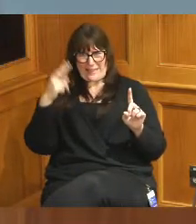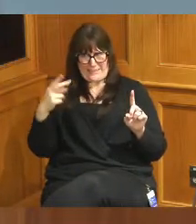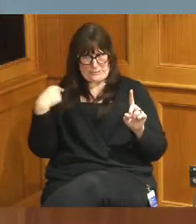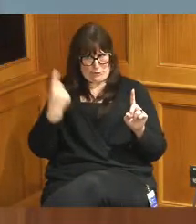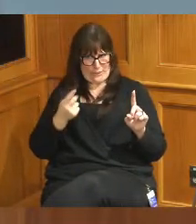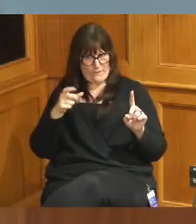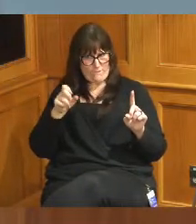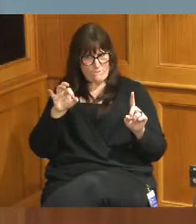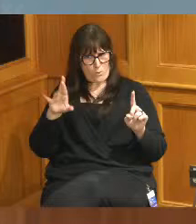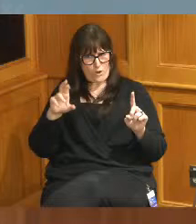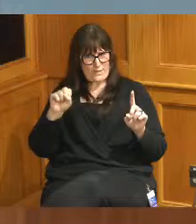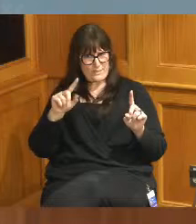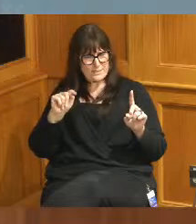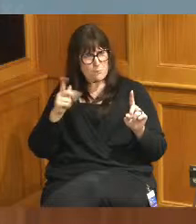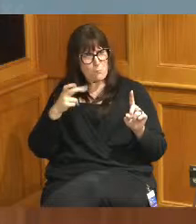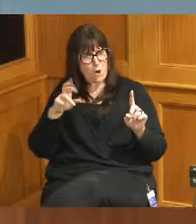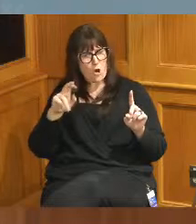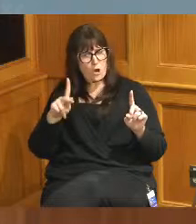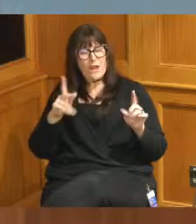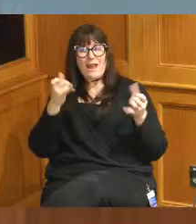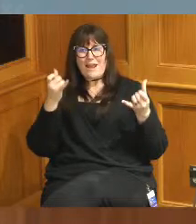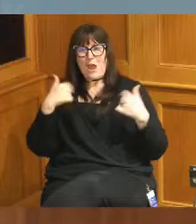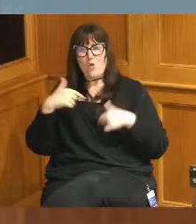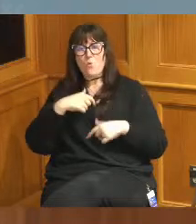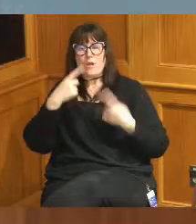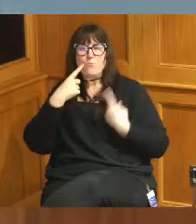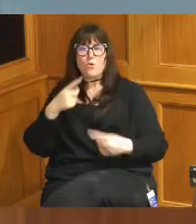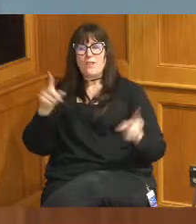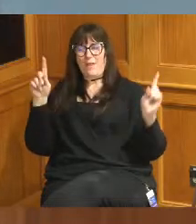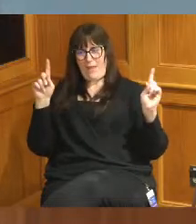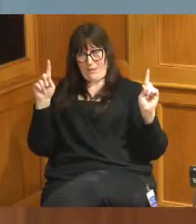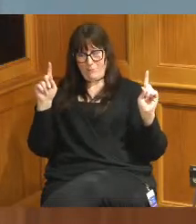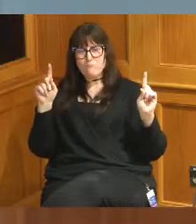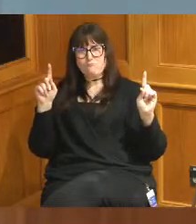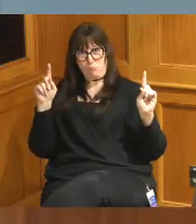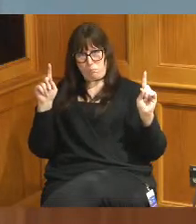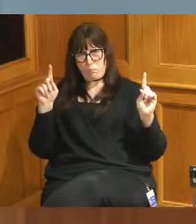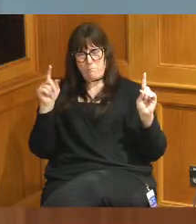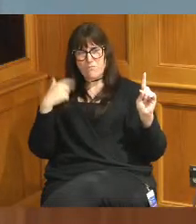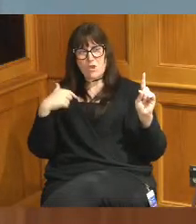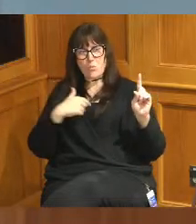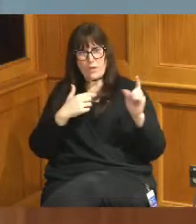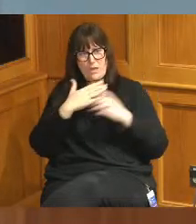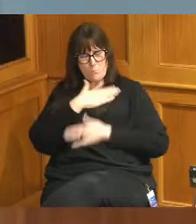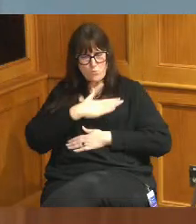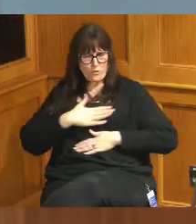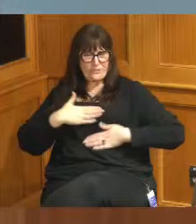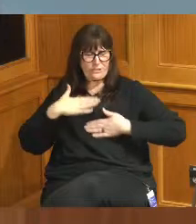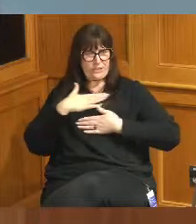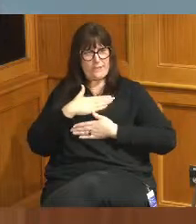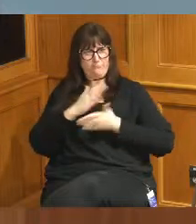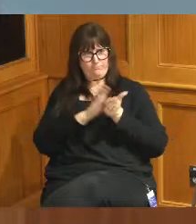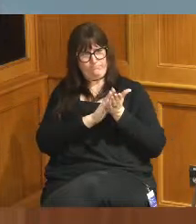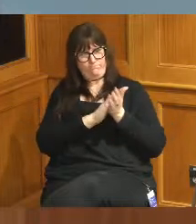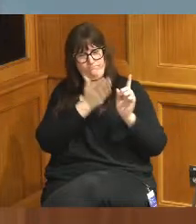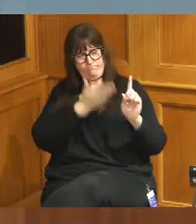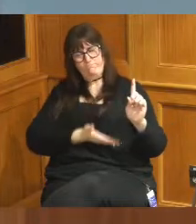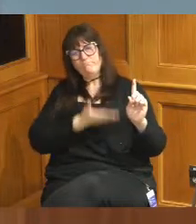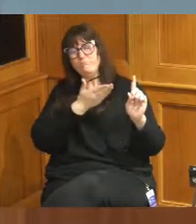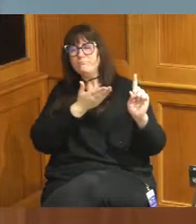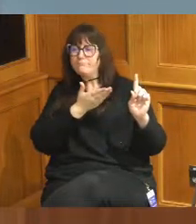Park. Therefore, be it proclaimed that Hamilton County Commissioners extend their deepest appreciation to Aaron